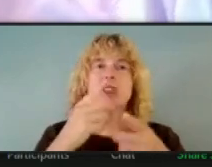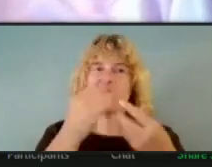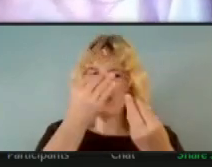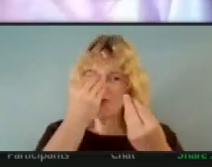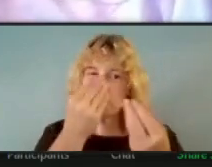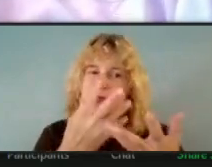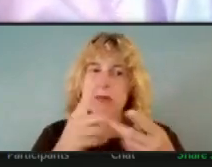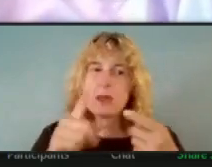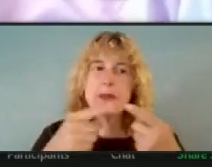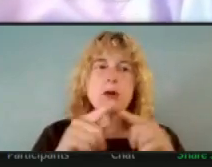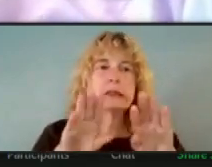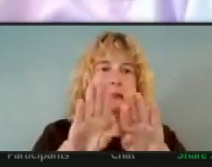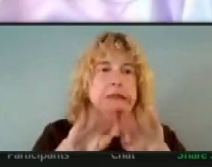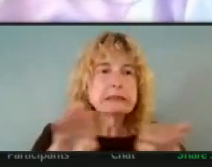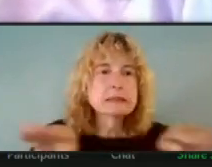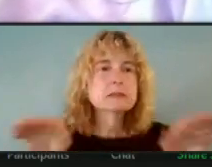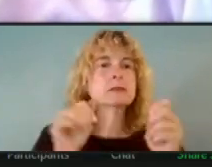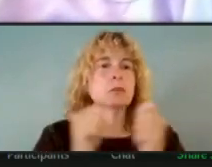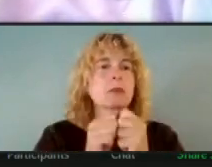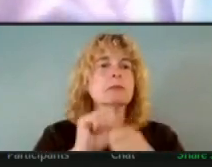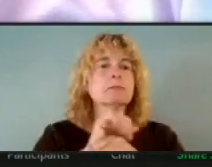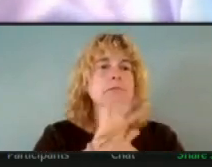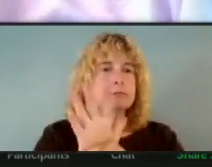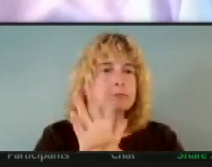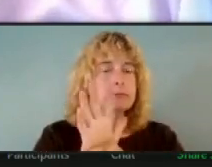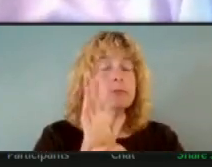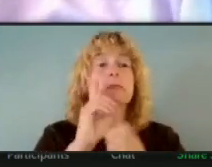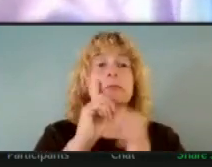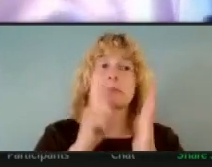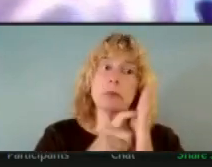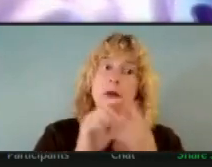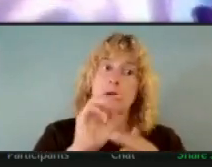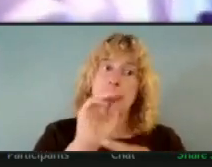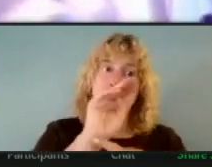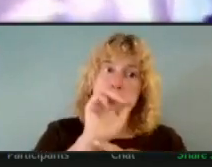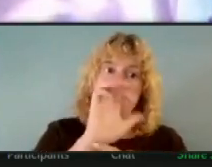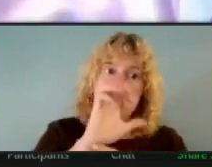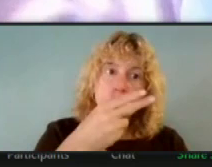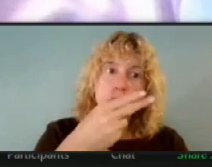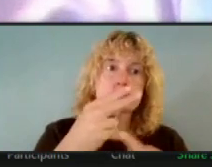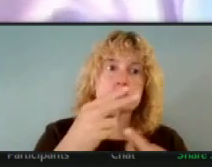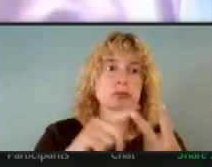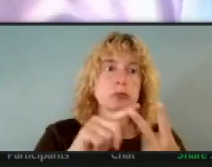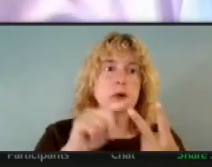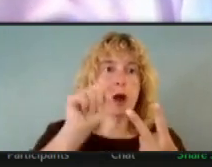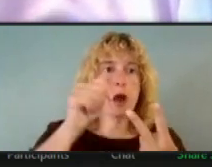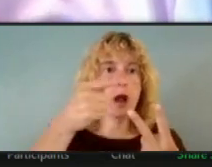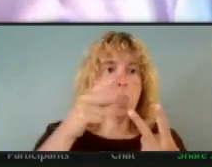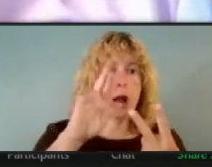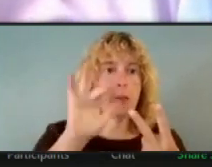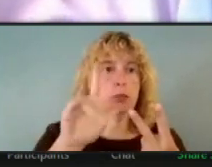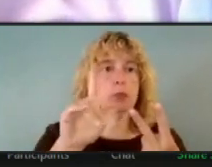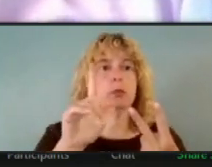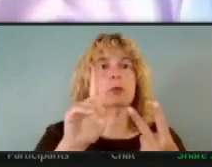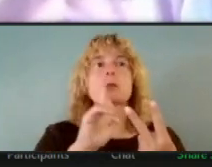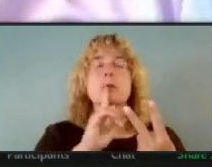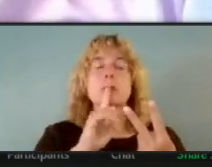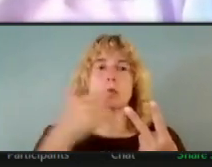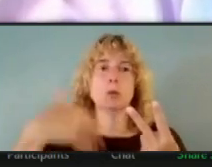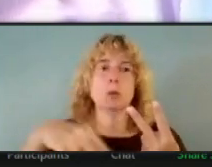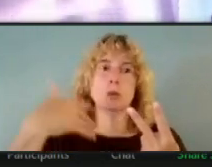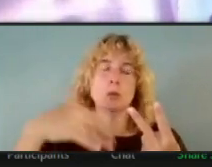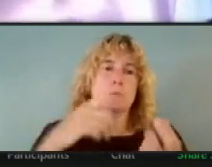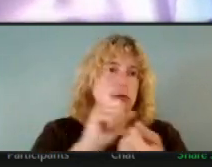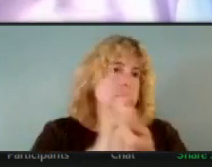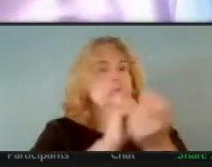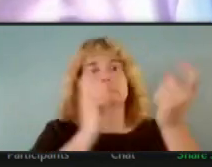You know, obviously during March and April, we had, you know, pretty incredible change in terms of our clinic schedules,